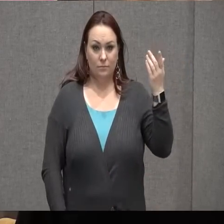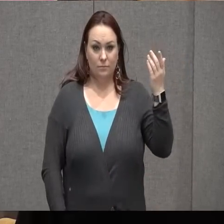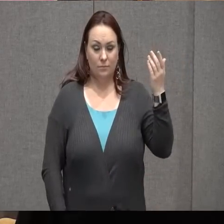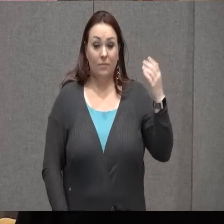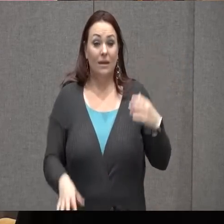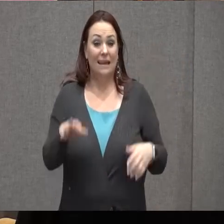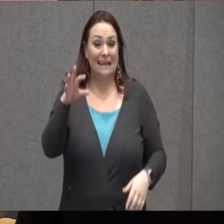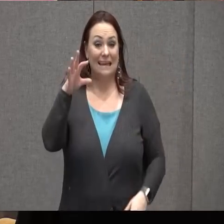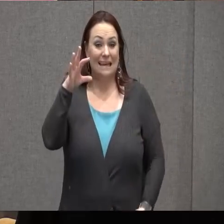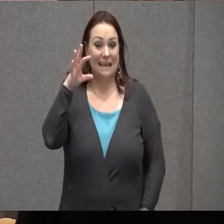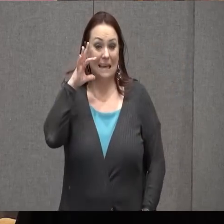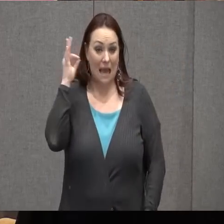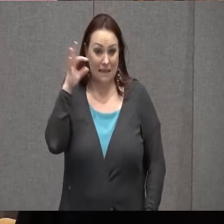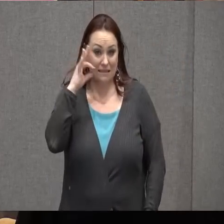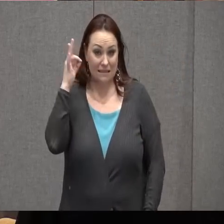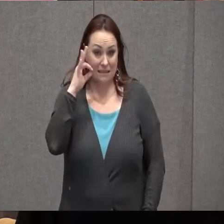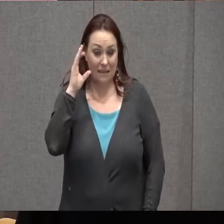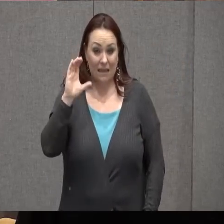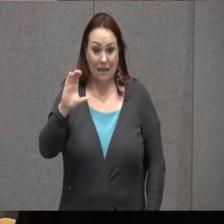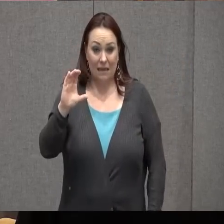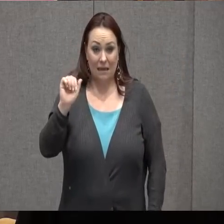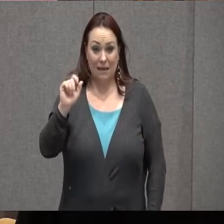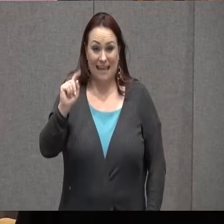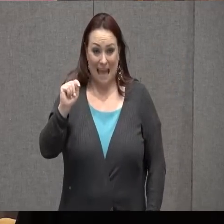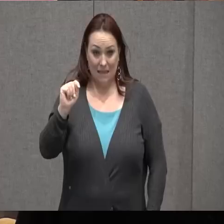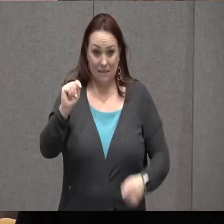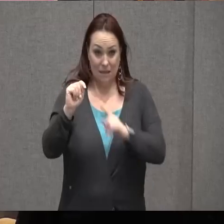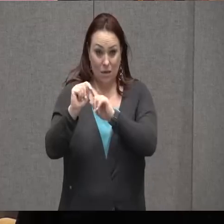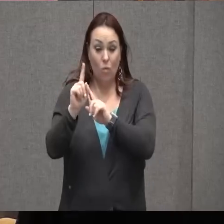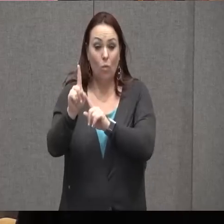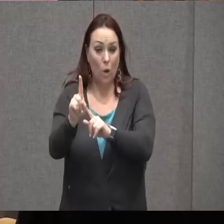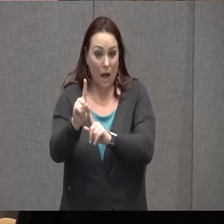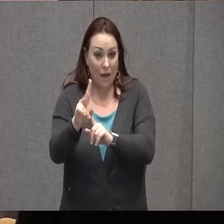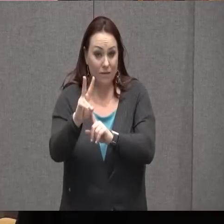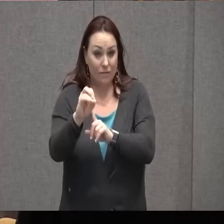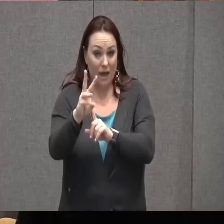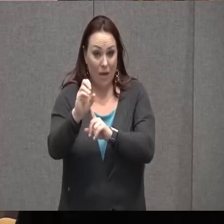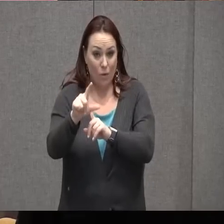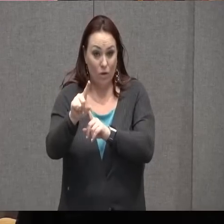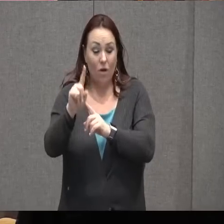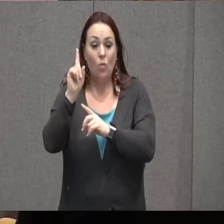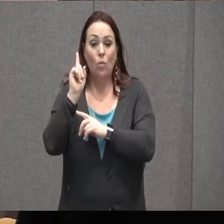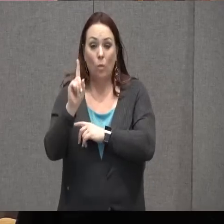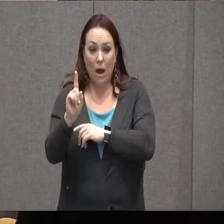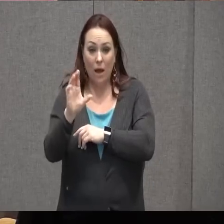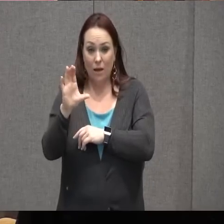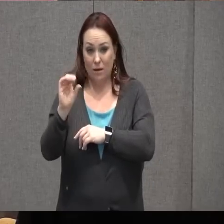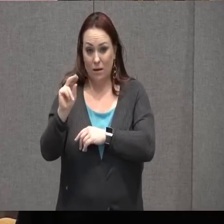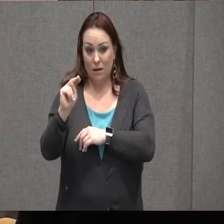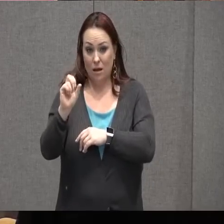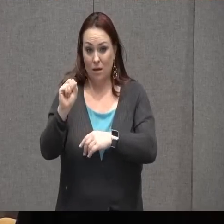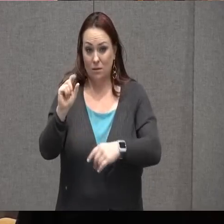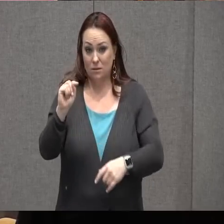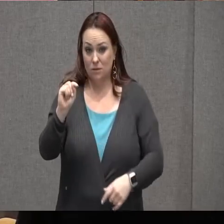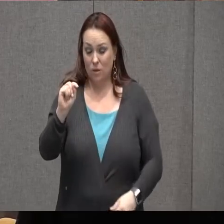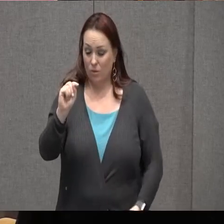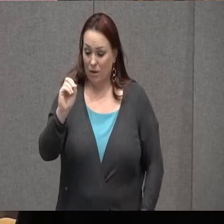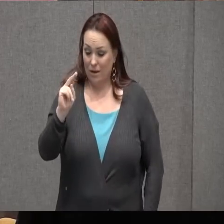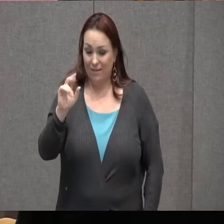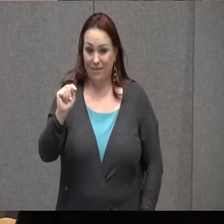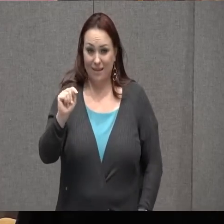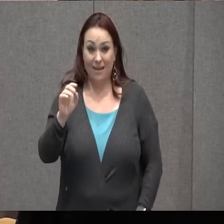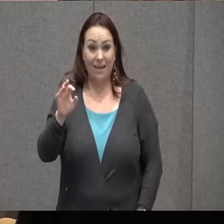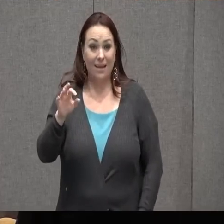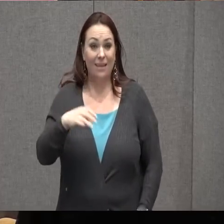Cat. Cat has one vowel, and it's followed by a consonant. And the cat, the